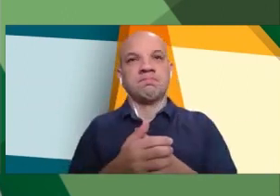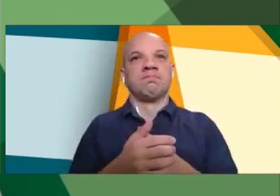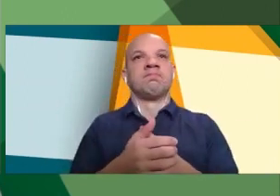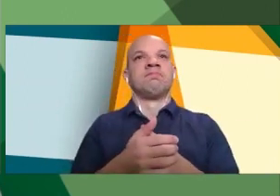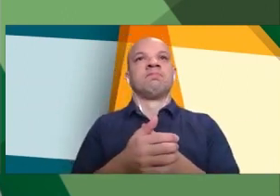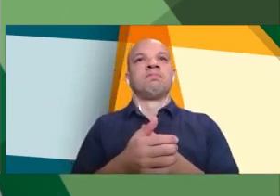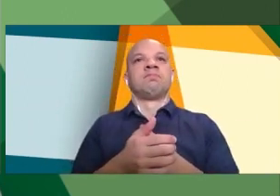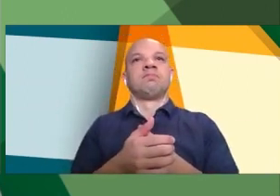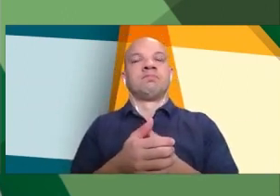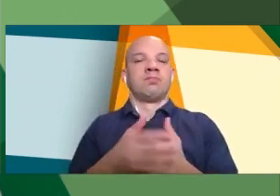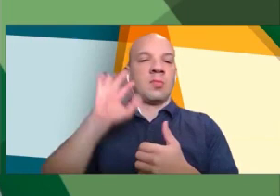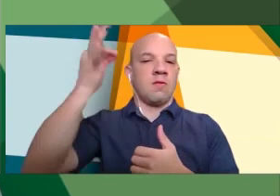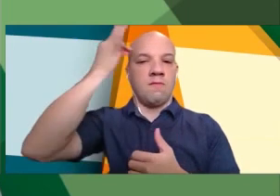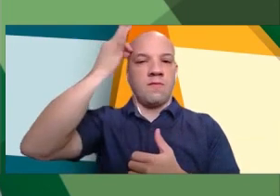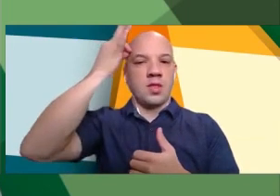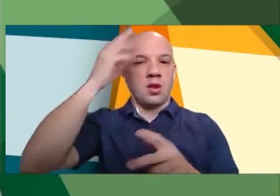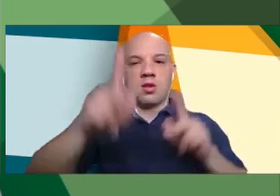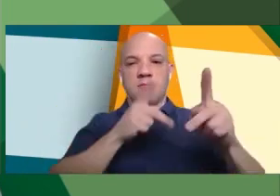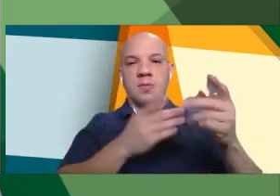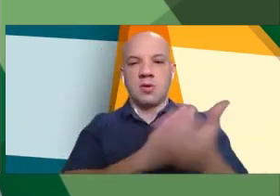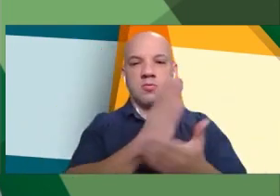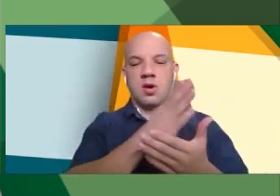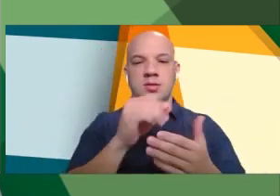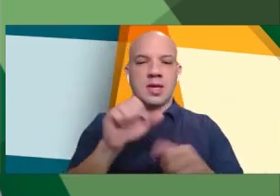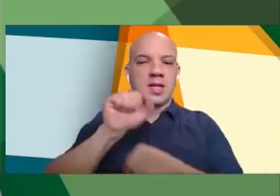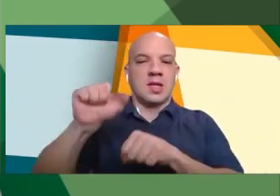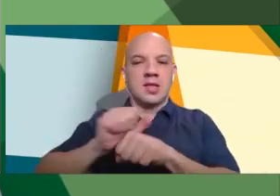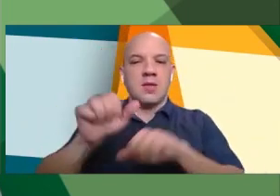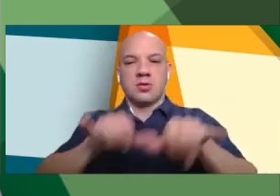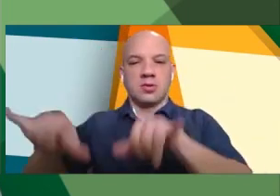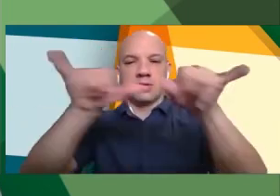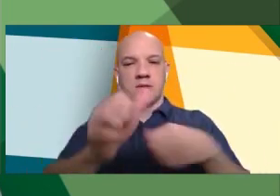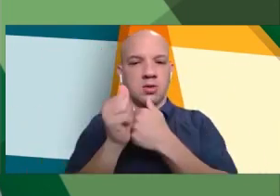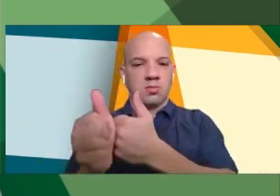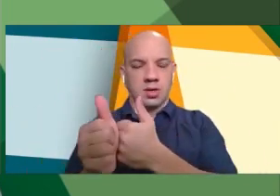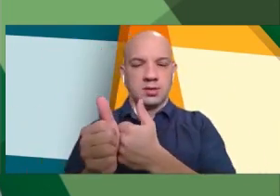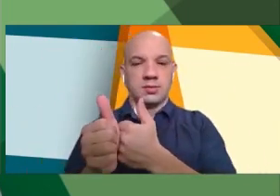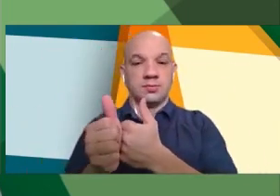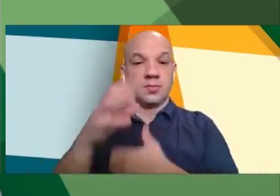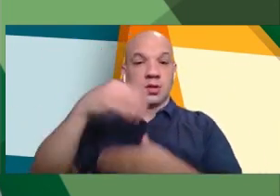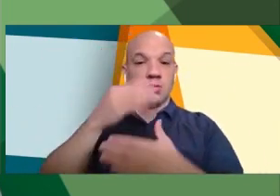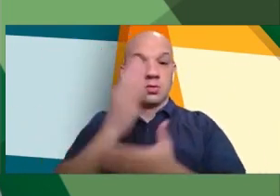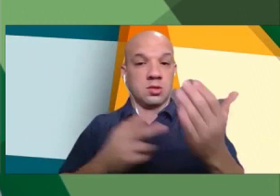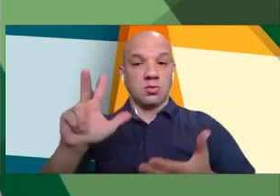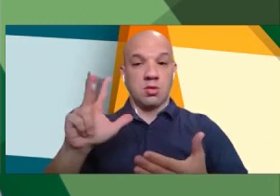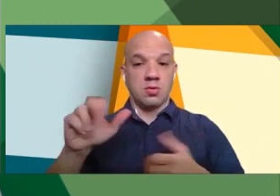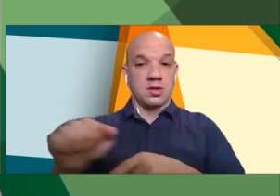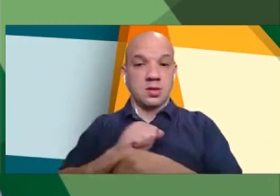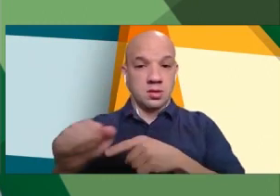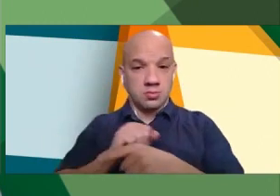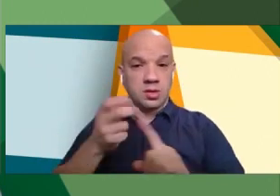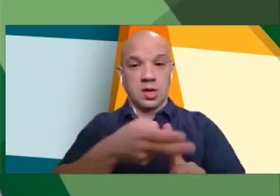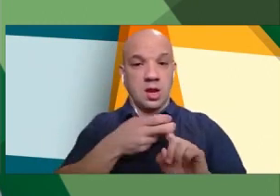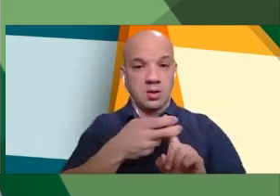know as Federal Civil Rights and Labor Standards Compliance. These include Section 3 Training, Hiring,